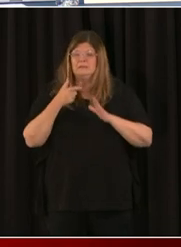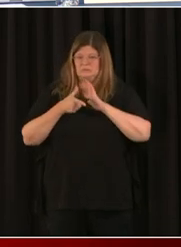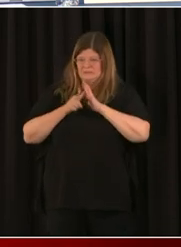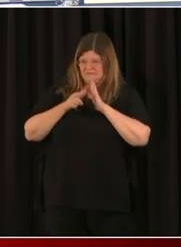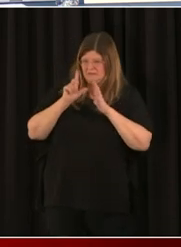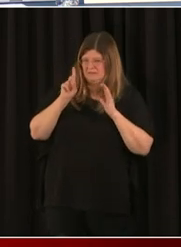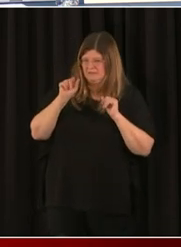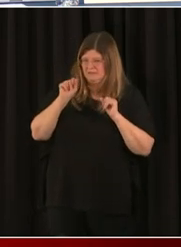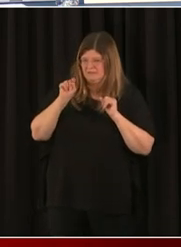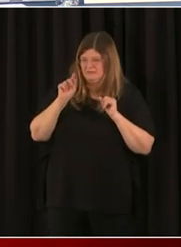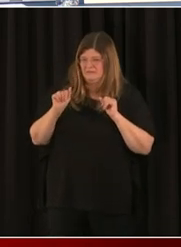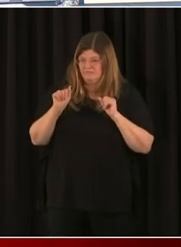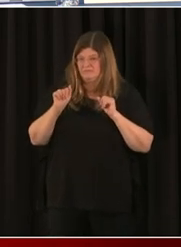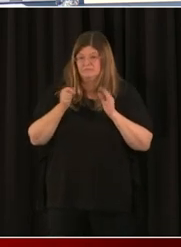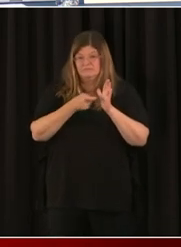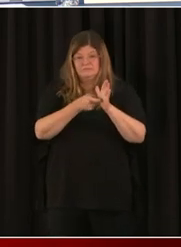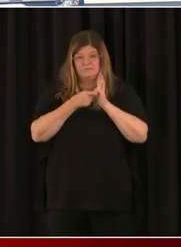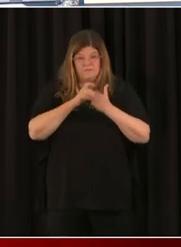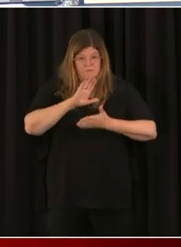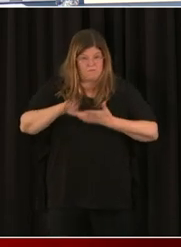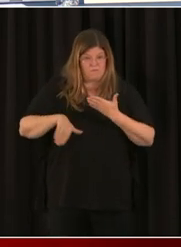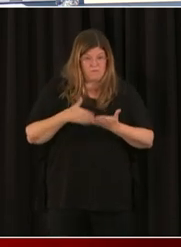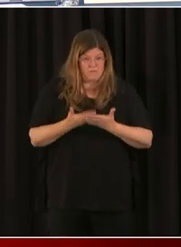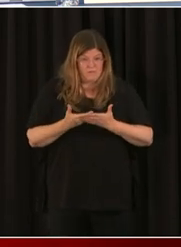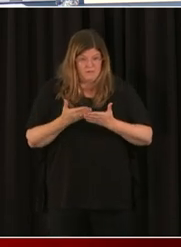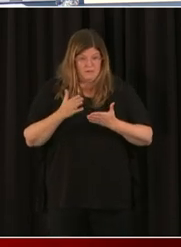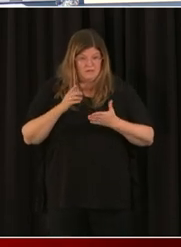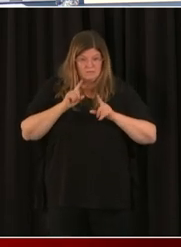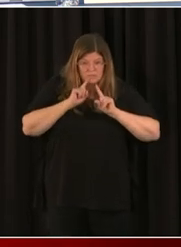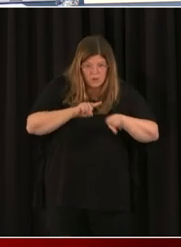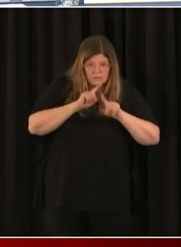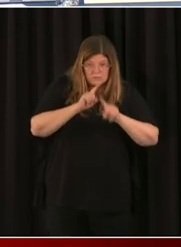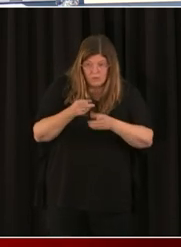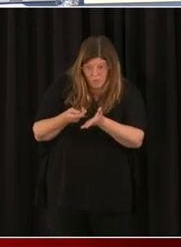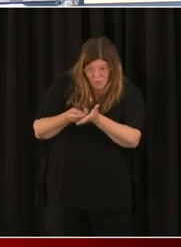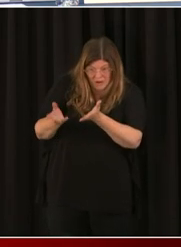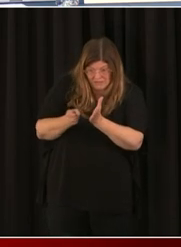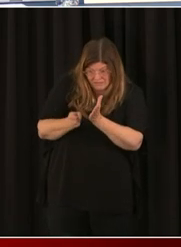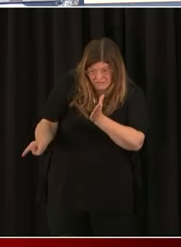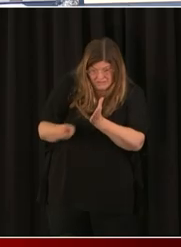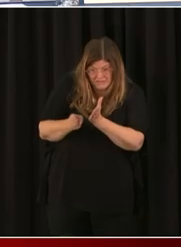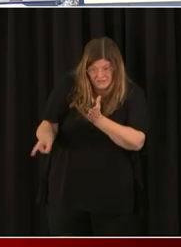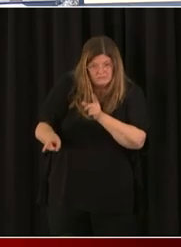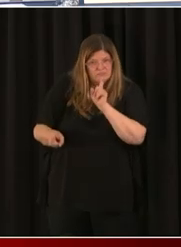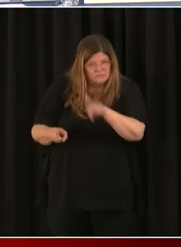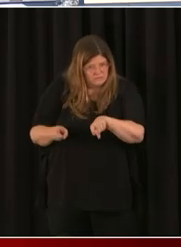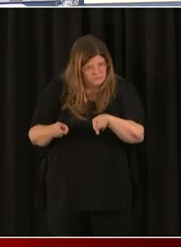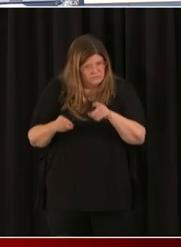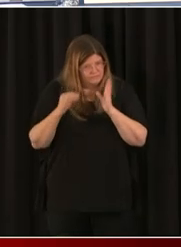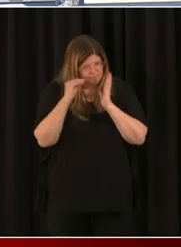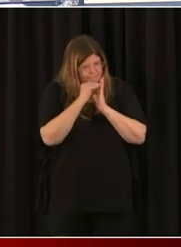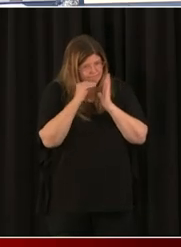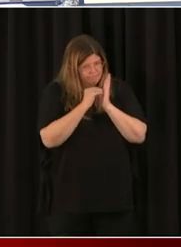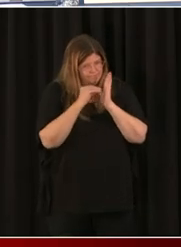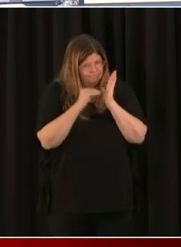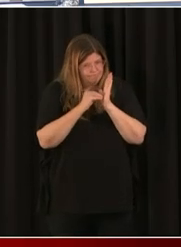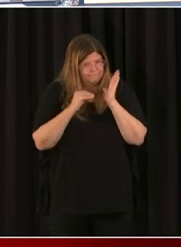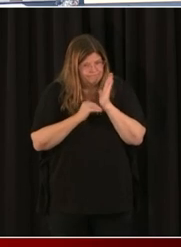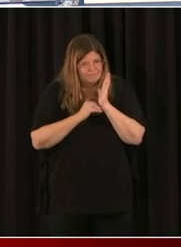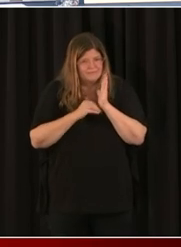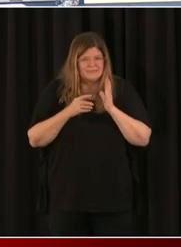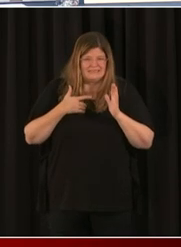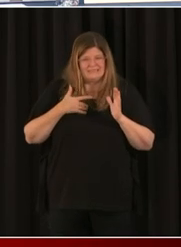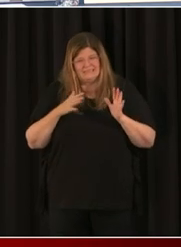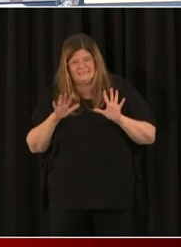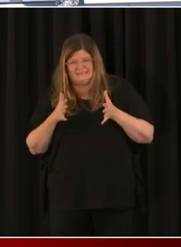We require all of our providers to report wastage data to us, but as the mayor reported, we have